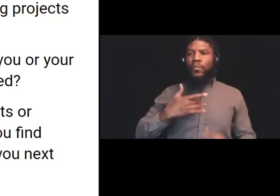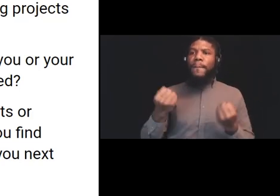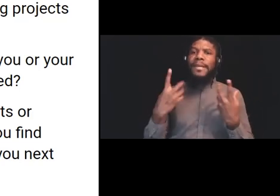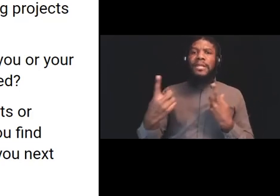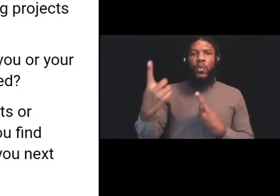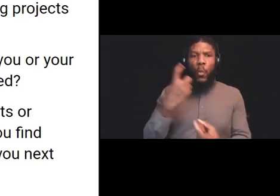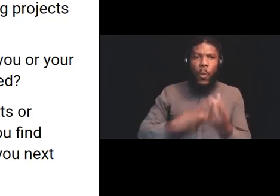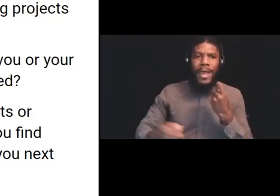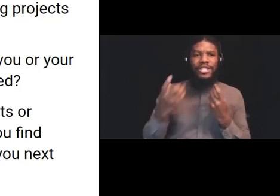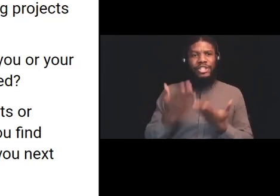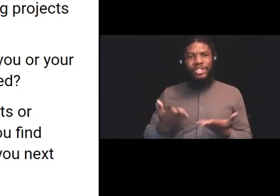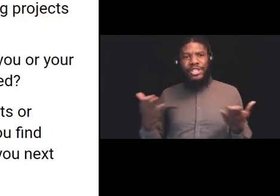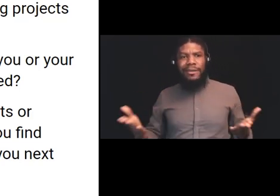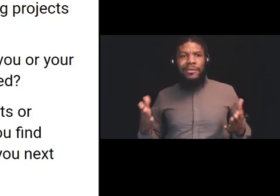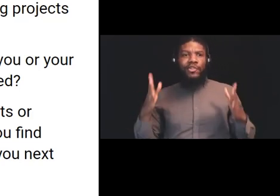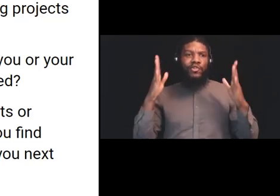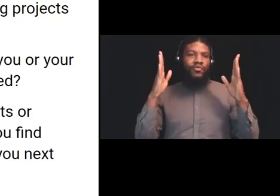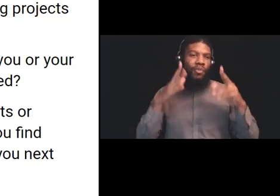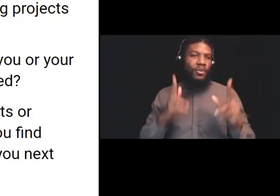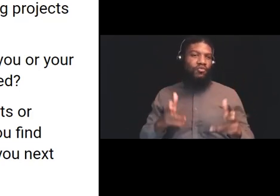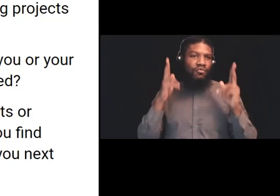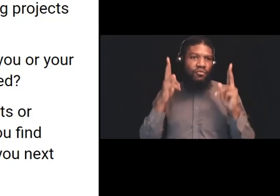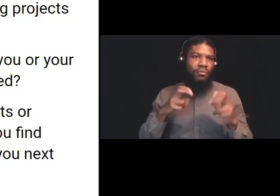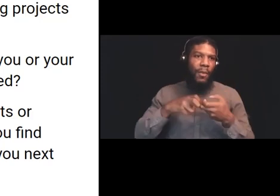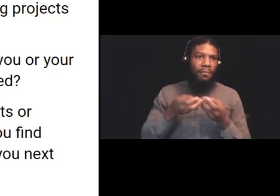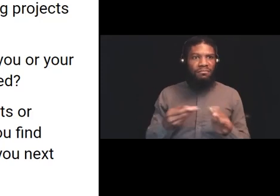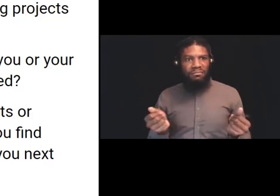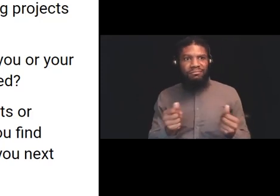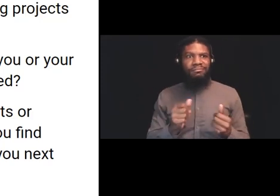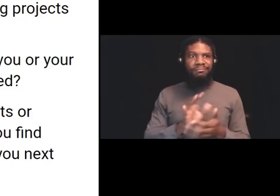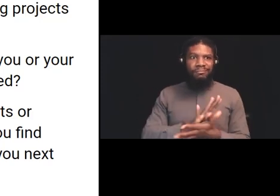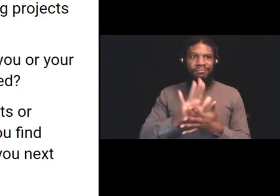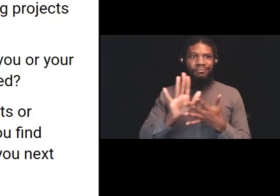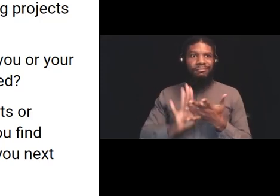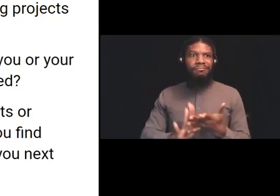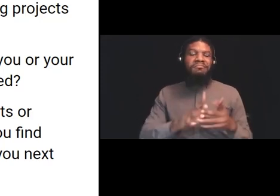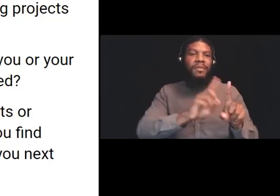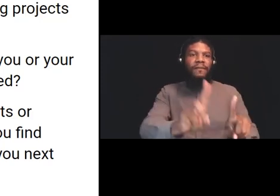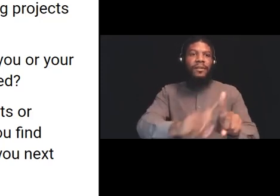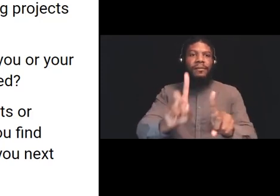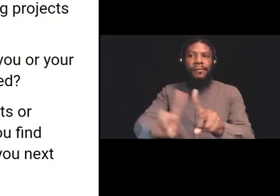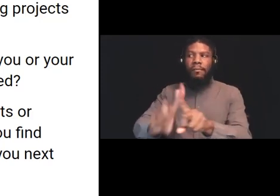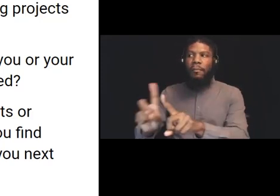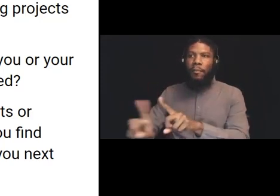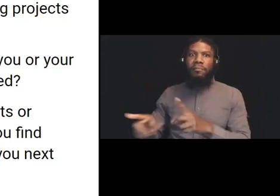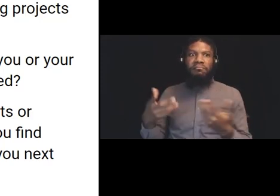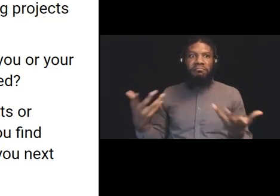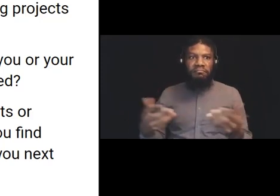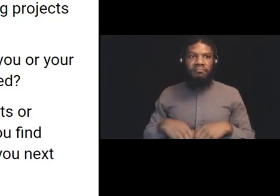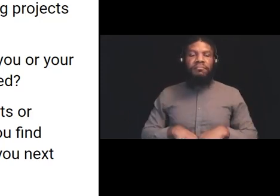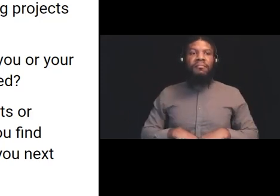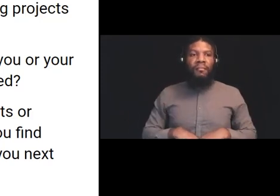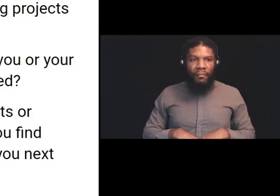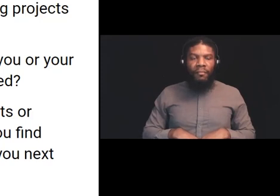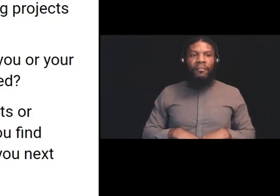things that we're troubleshooting are things that like everyone has done in a slightly different way, and getting some of